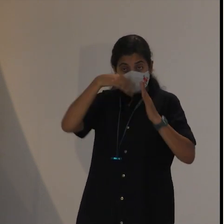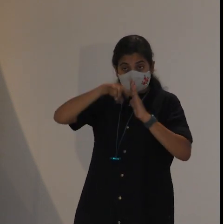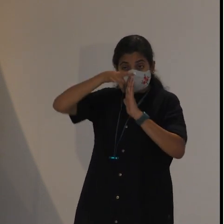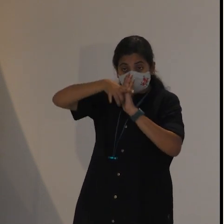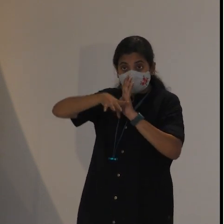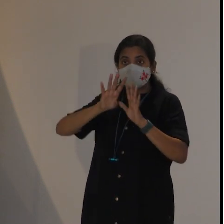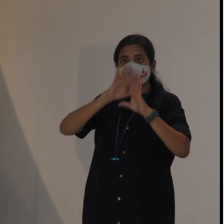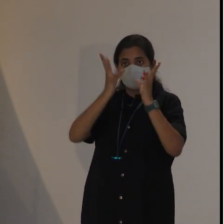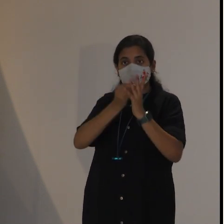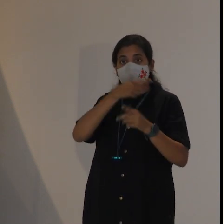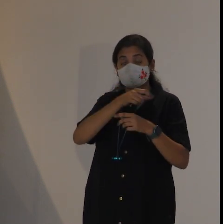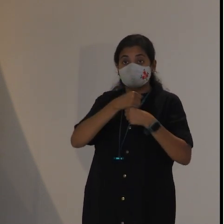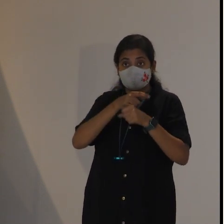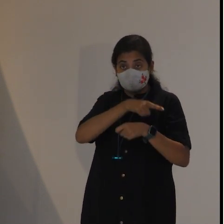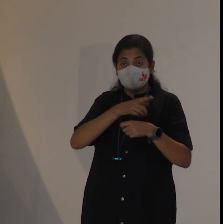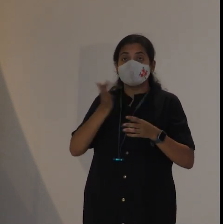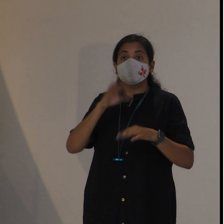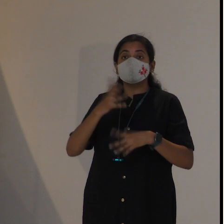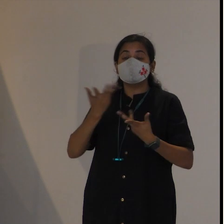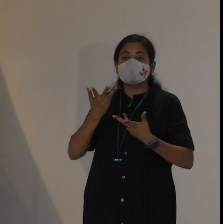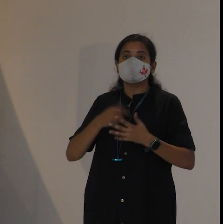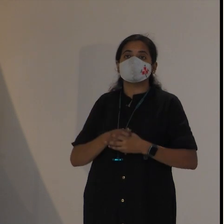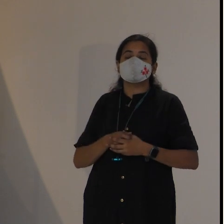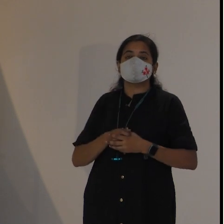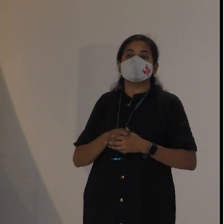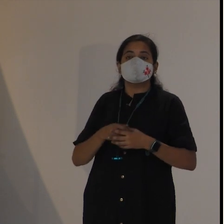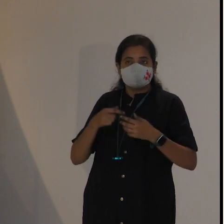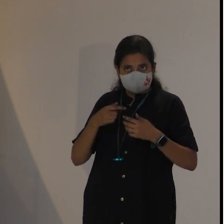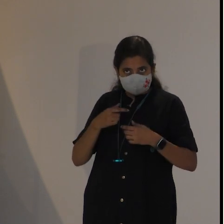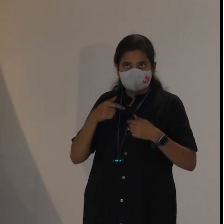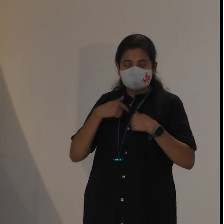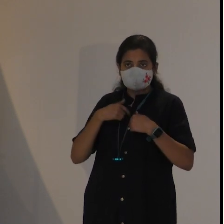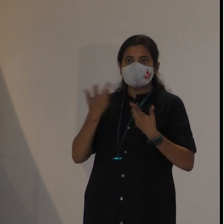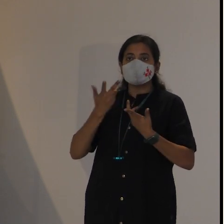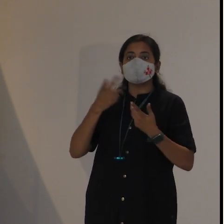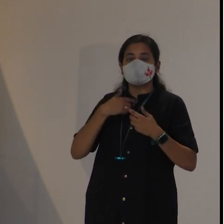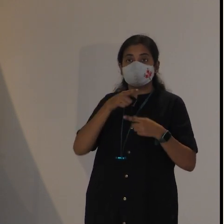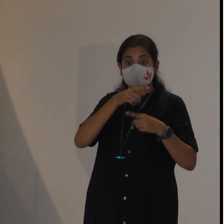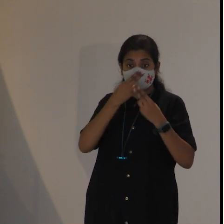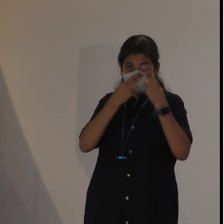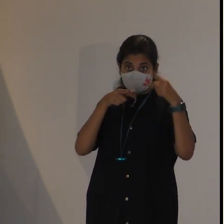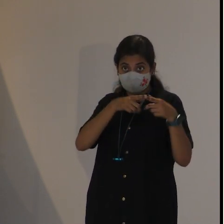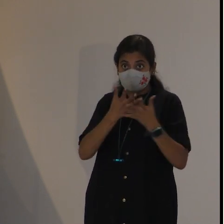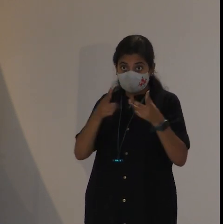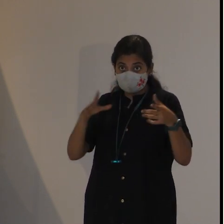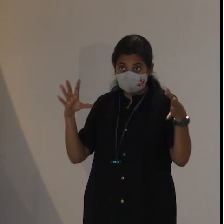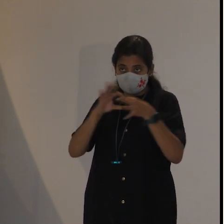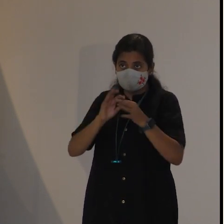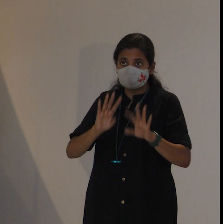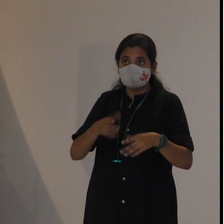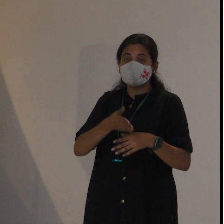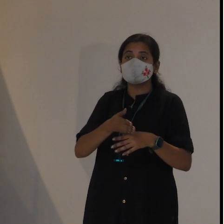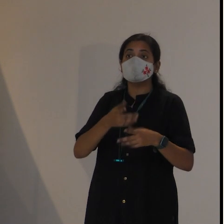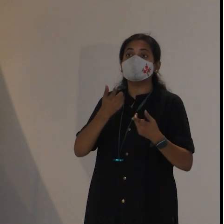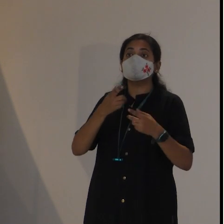effort that goes into making these two liturgical objects. So our episodes either tell stories of the objects themselves, they tell stories of